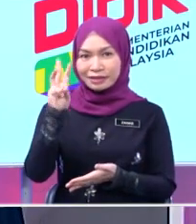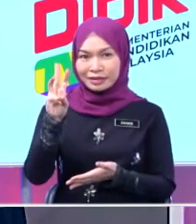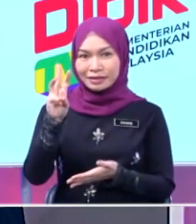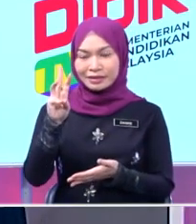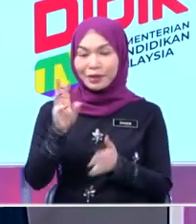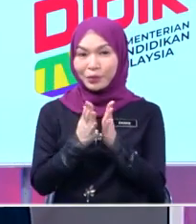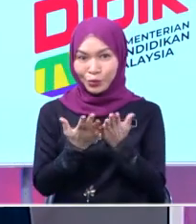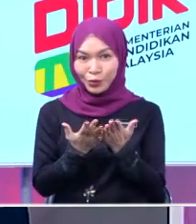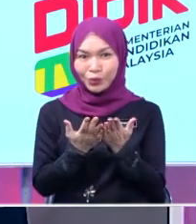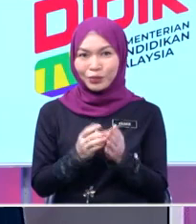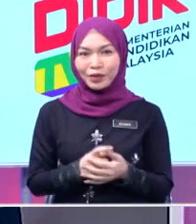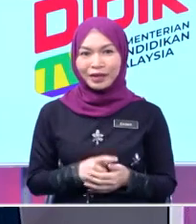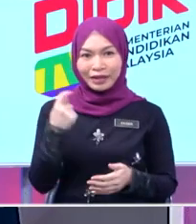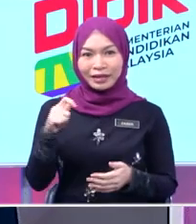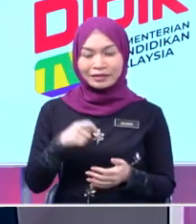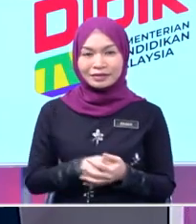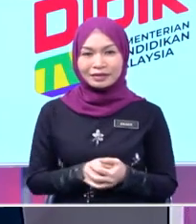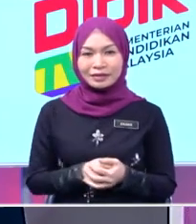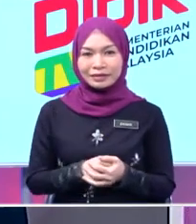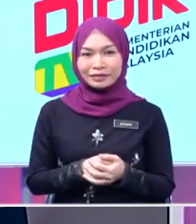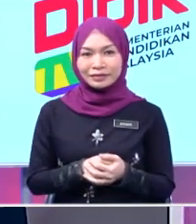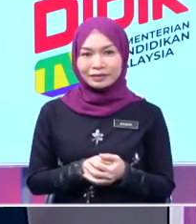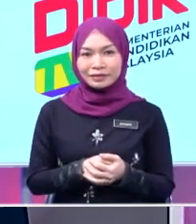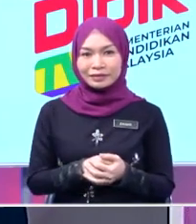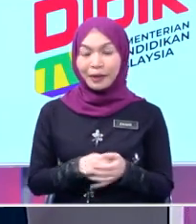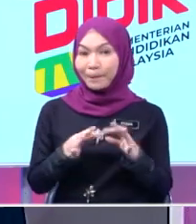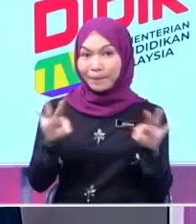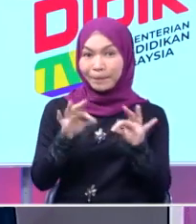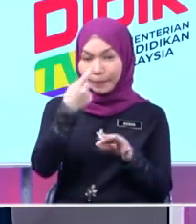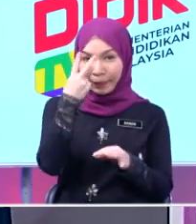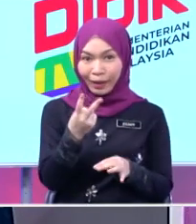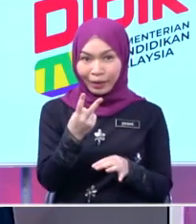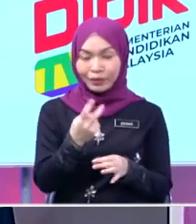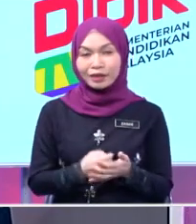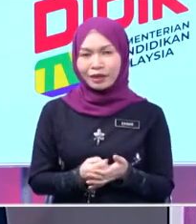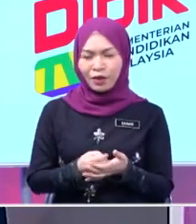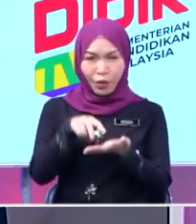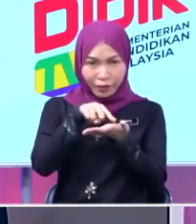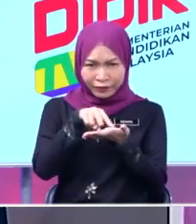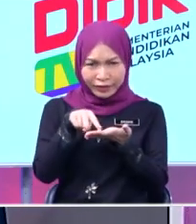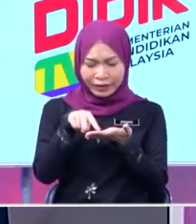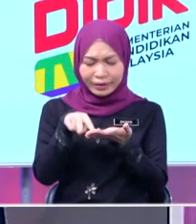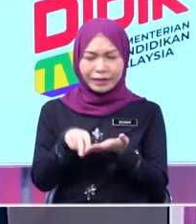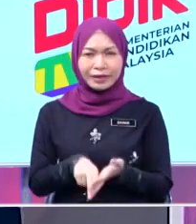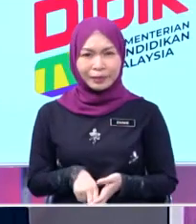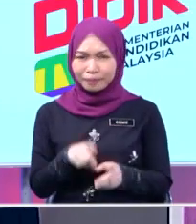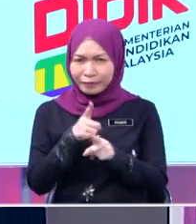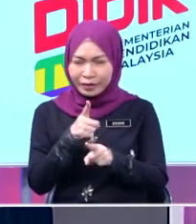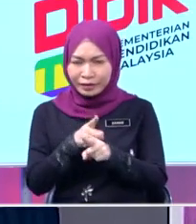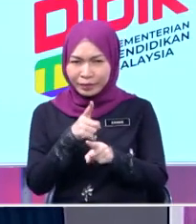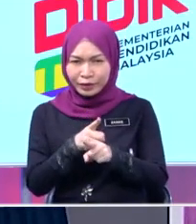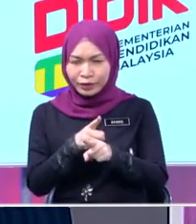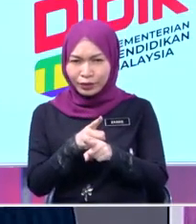what you need to do first. It's very important to read the instructions carefully. So I'll give you some time to have a